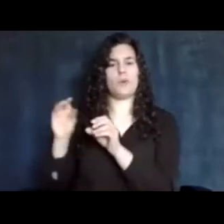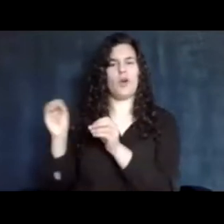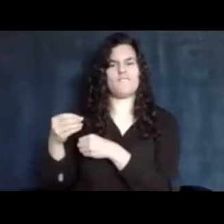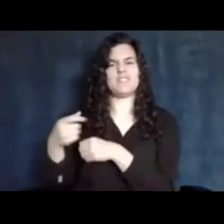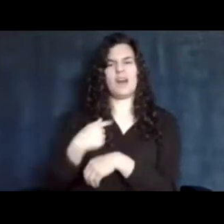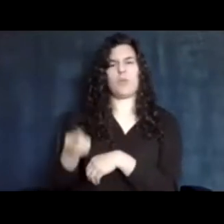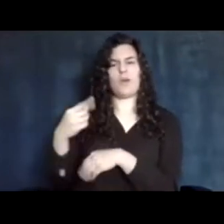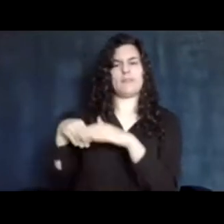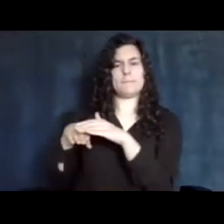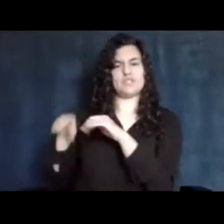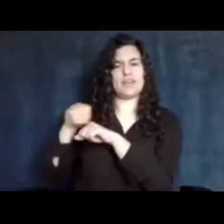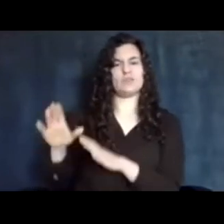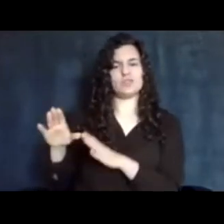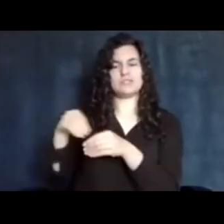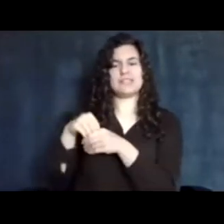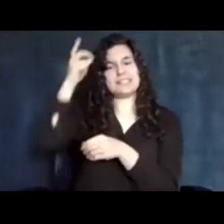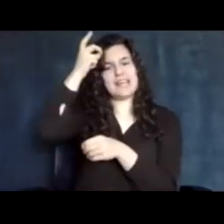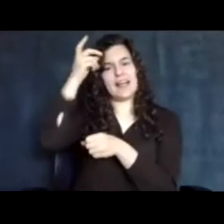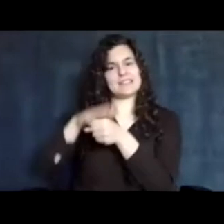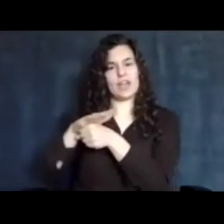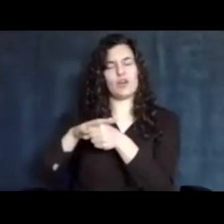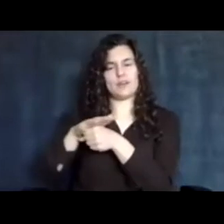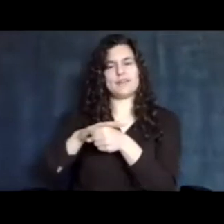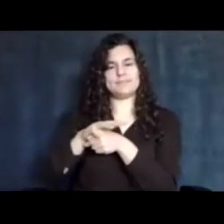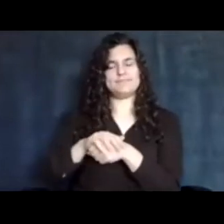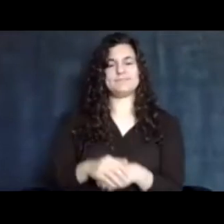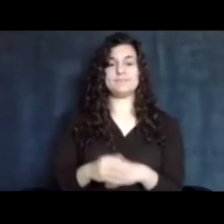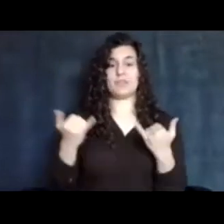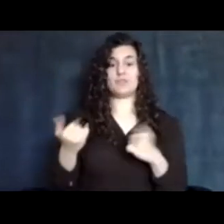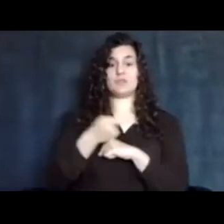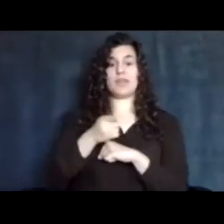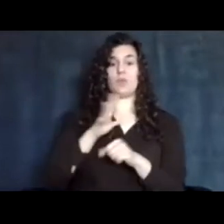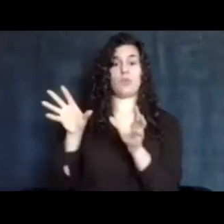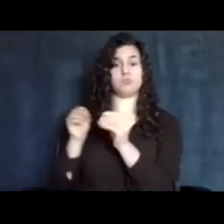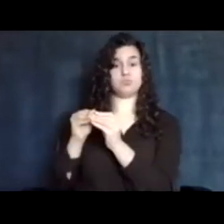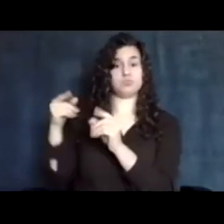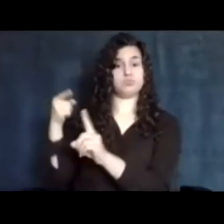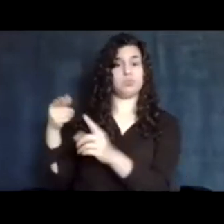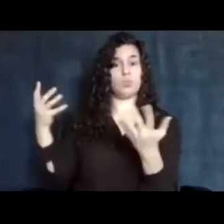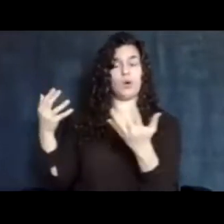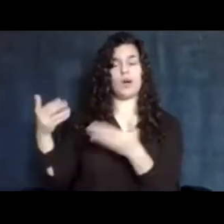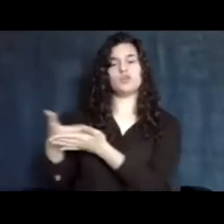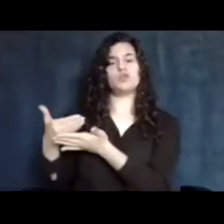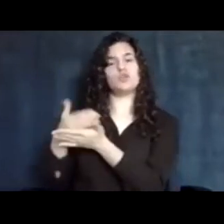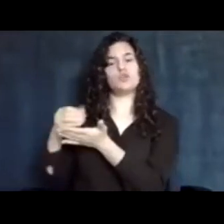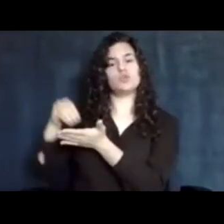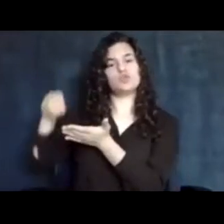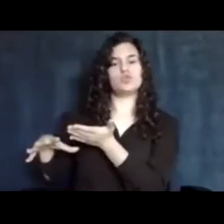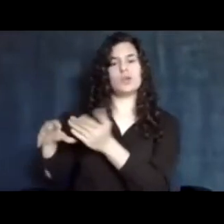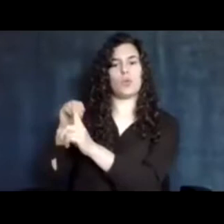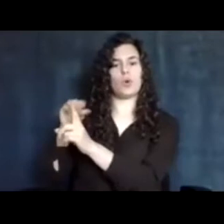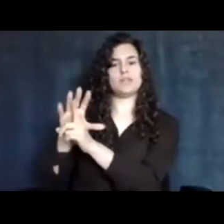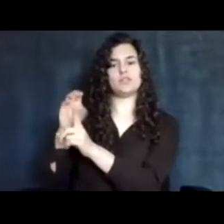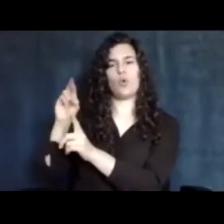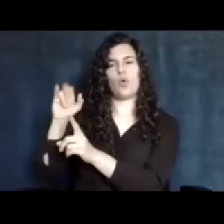counselors in the Dallas area, and today we're going to be doing a session about new student orientation. Yay!